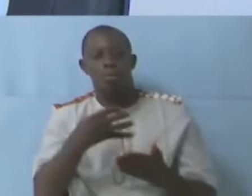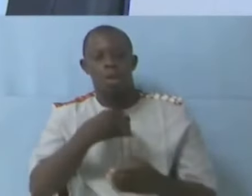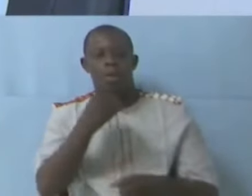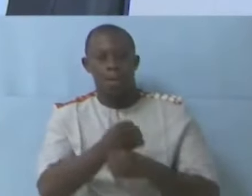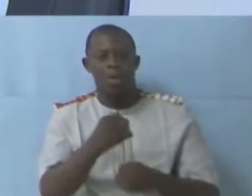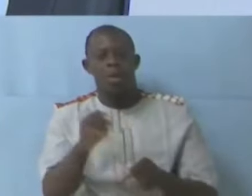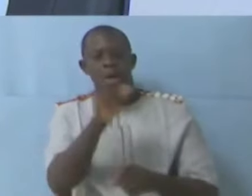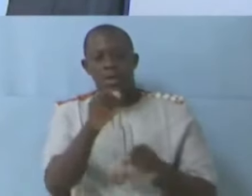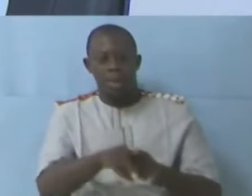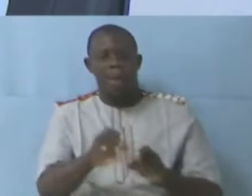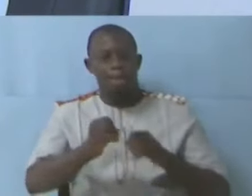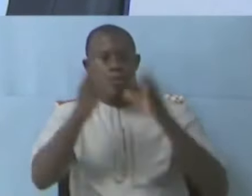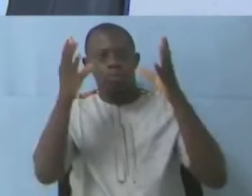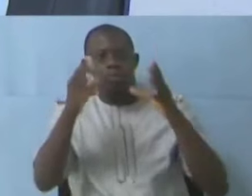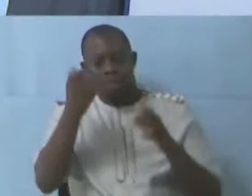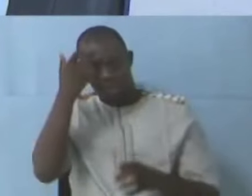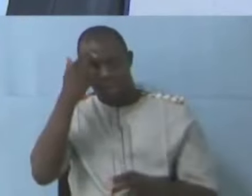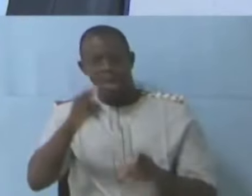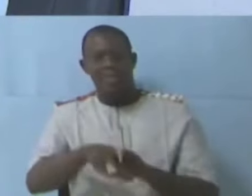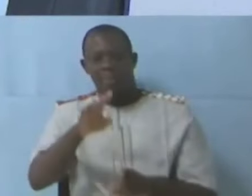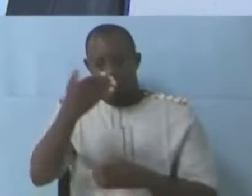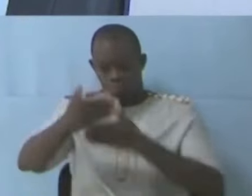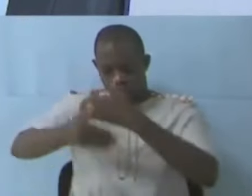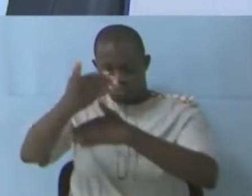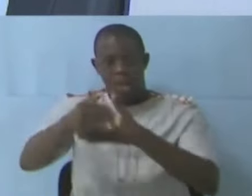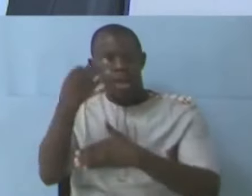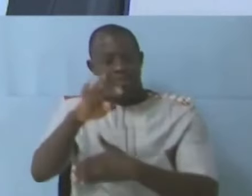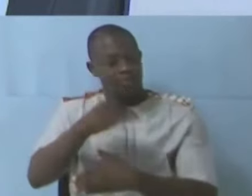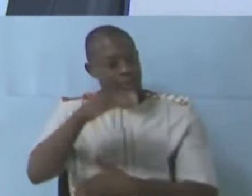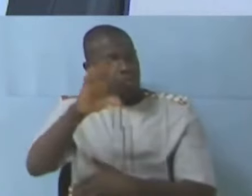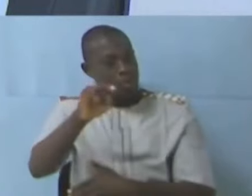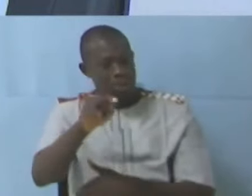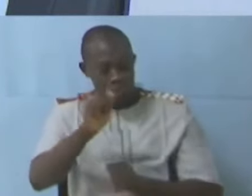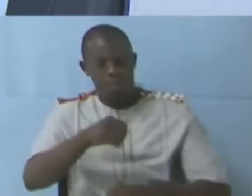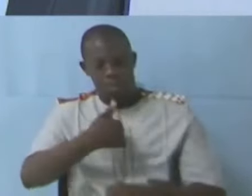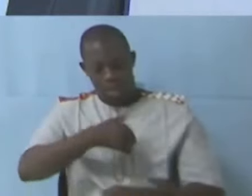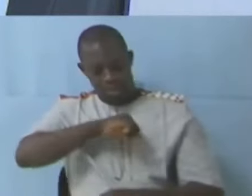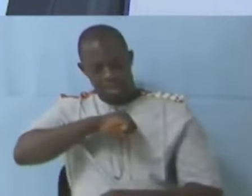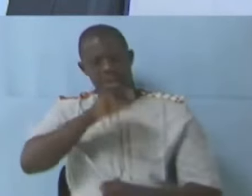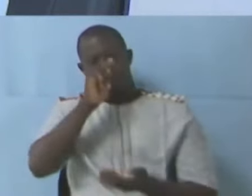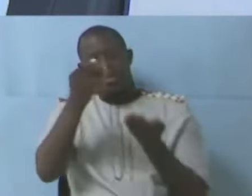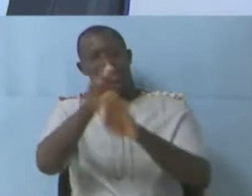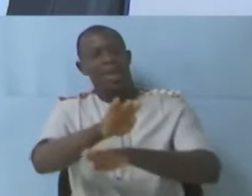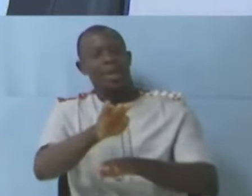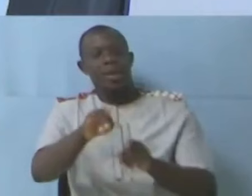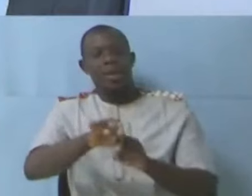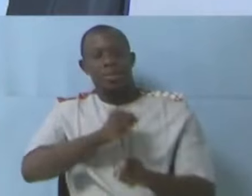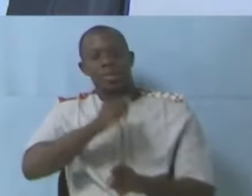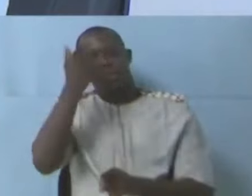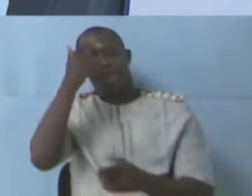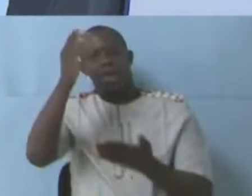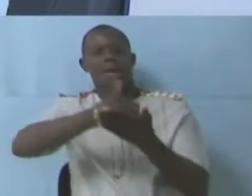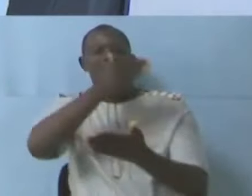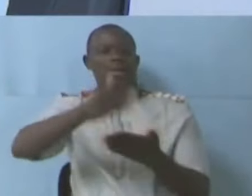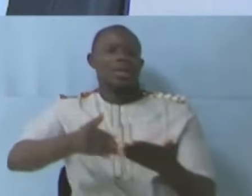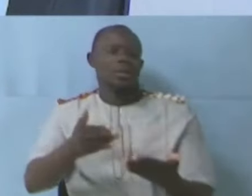blow it but I detoured that I was so close to it and I knew that if I blew it I could even die myself. So ma cancel man fuma nek